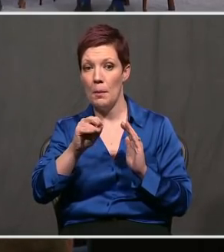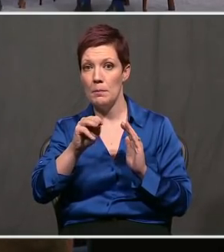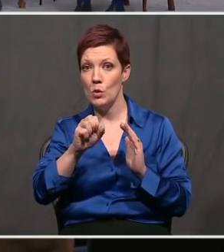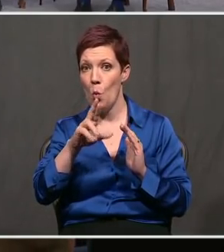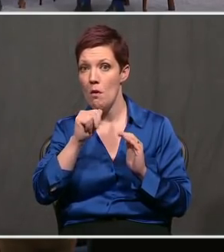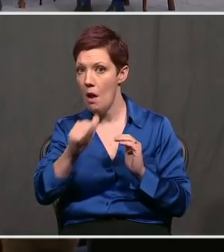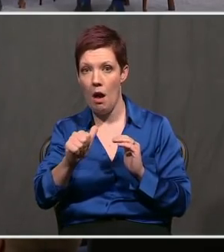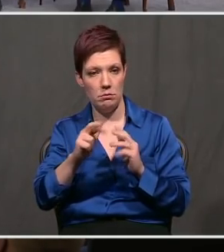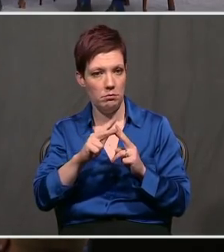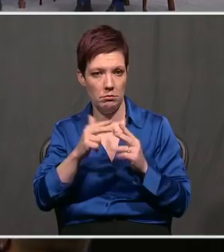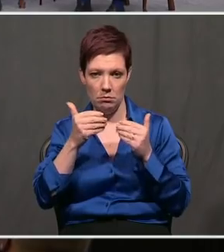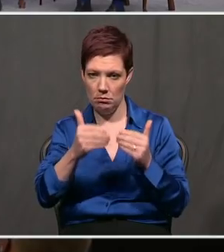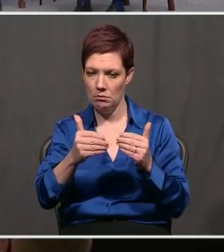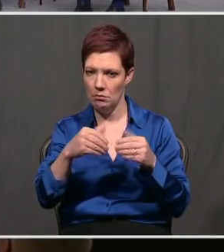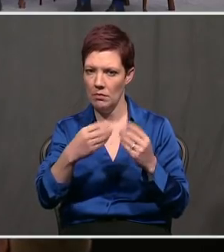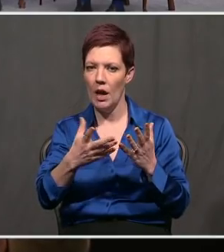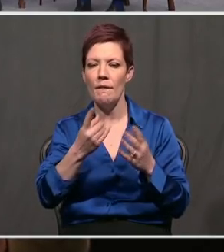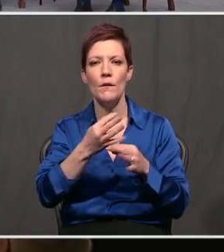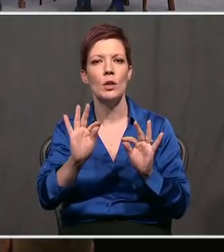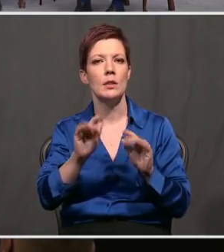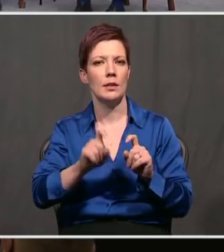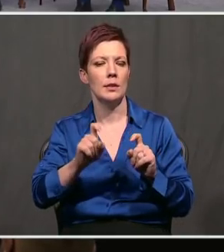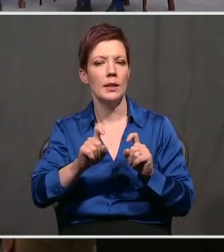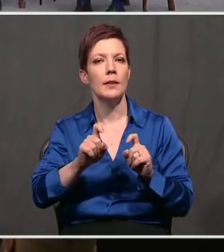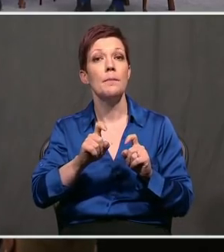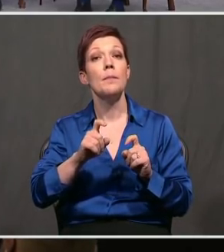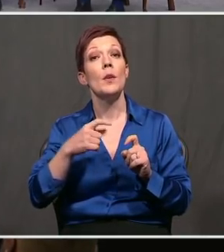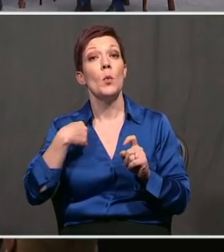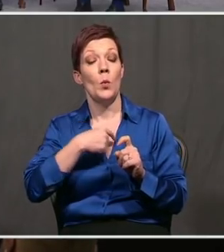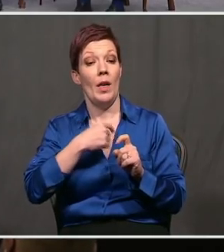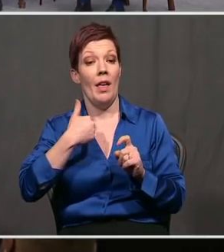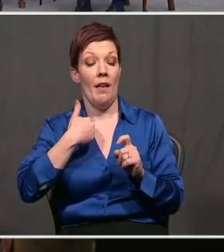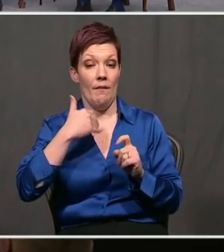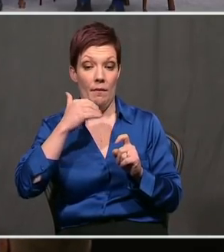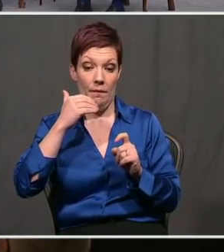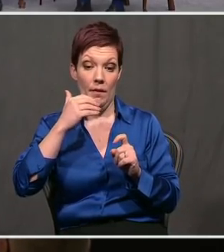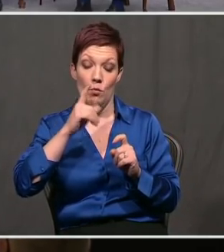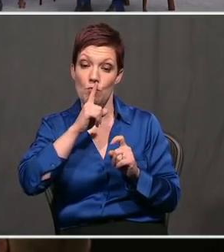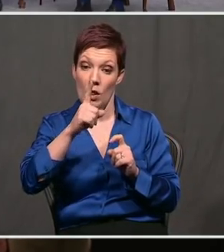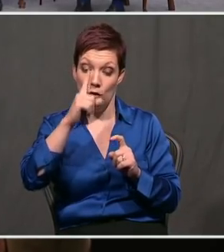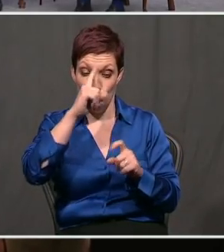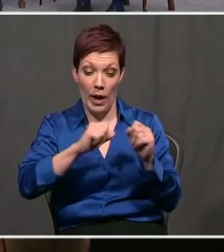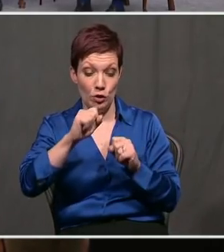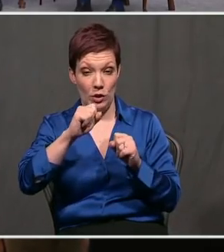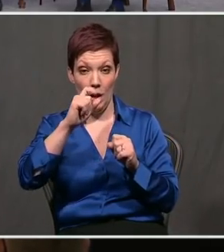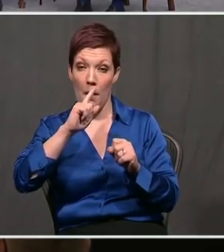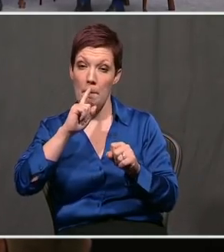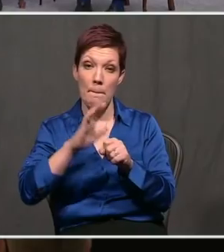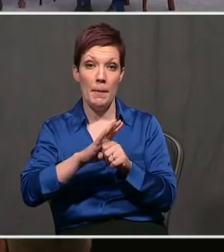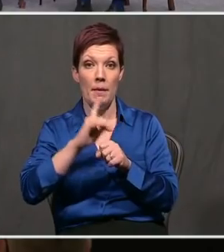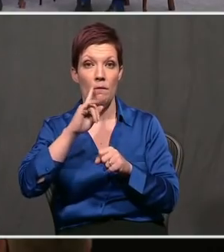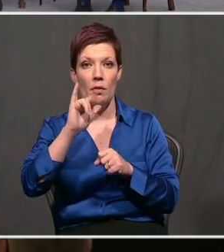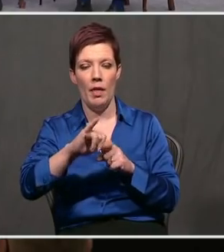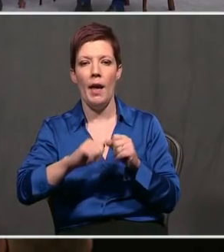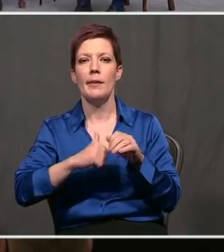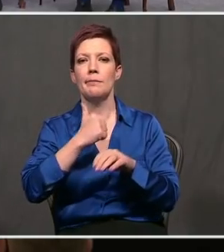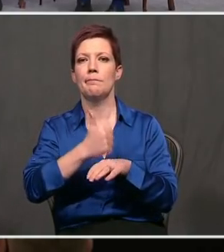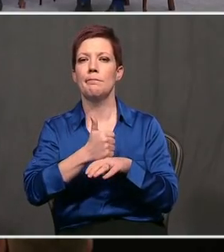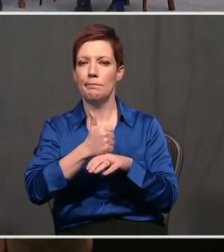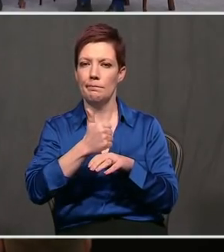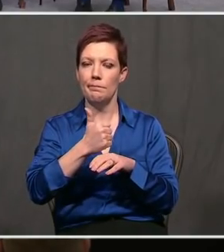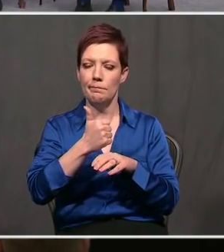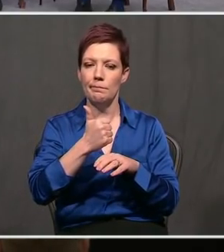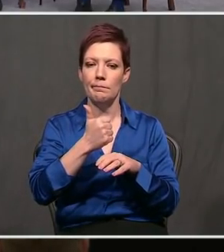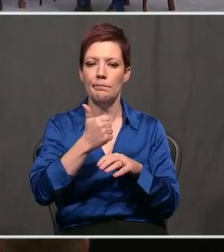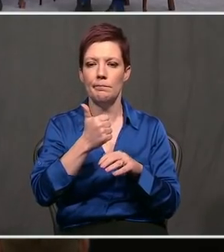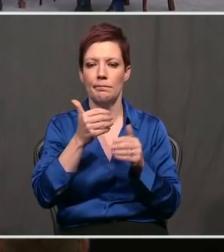to partnerships with our healthcare providers, and then a commitment to developing a real strategy for this vaccine implementation. So for